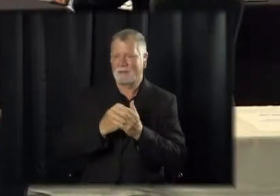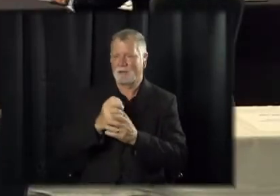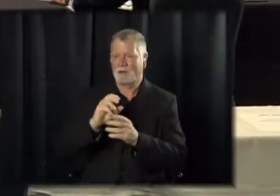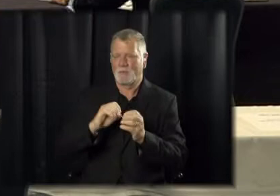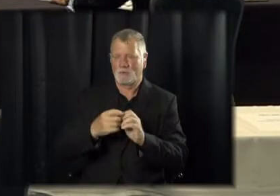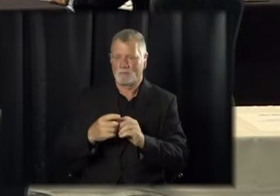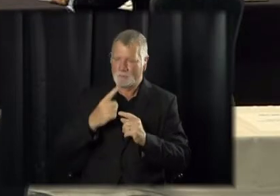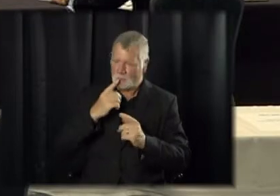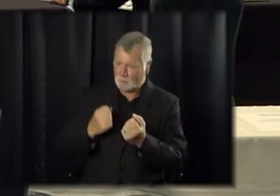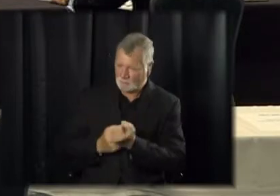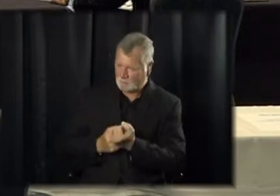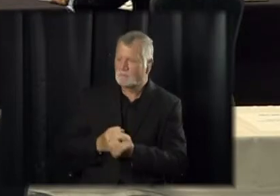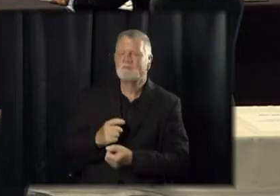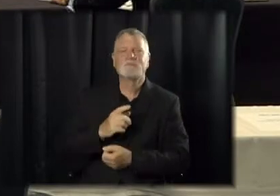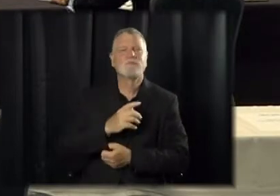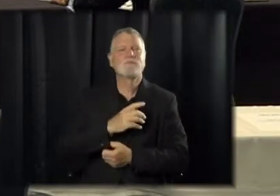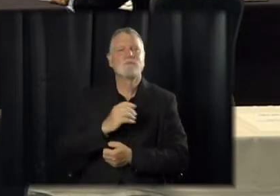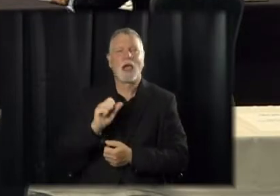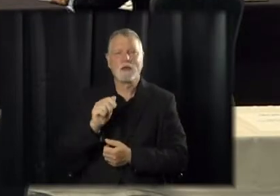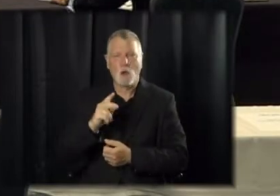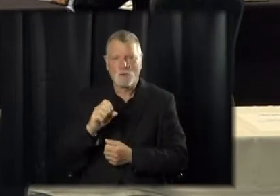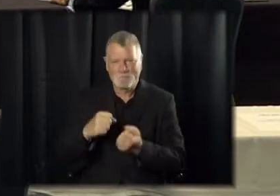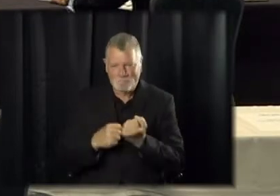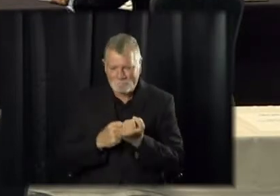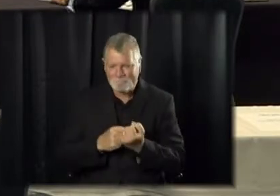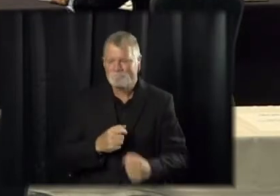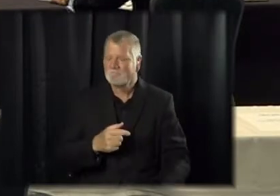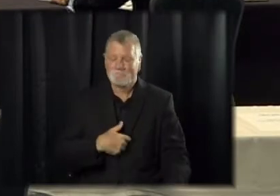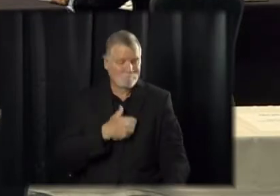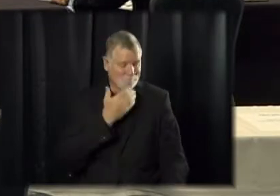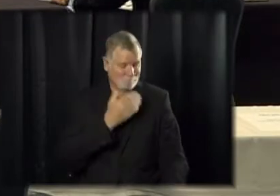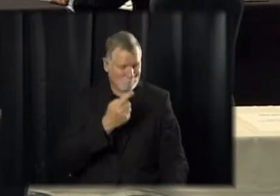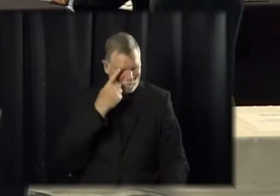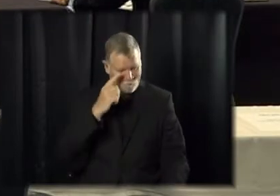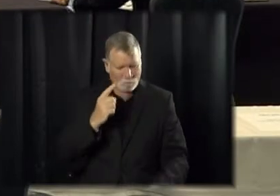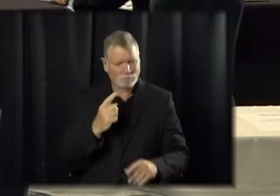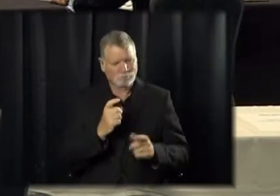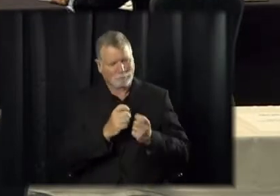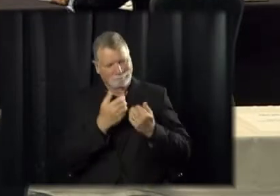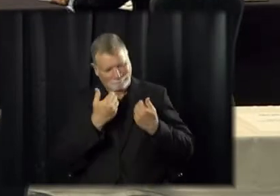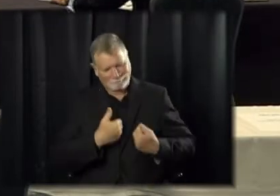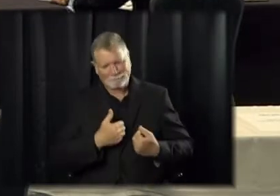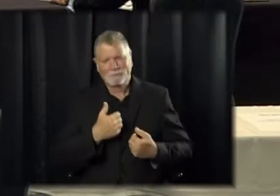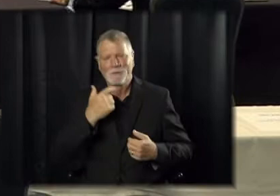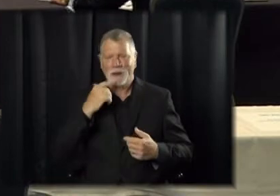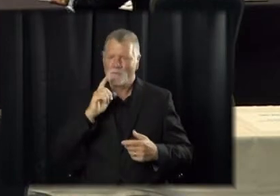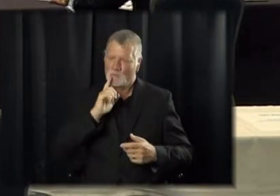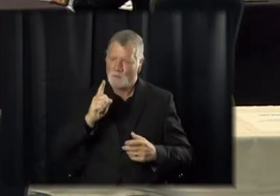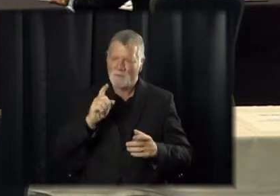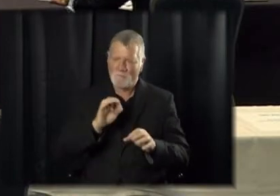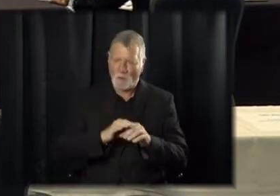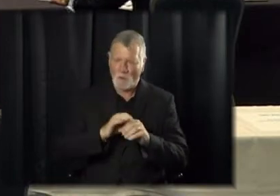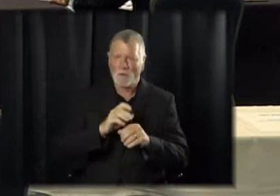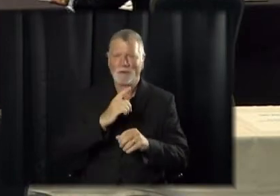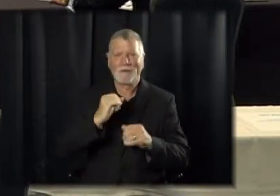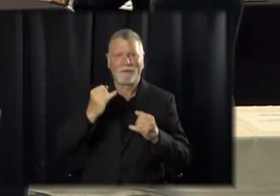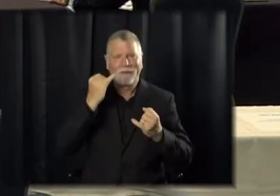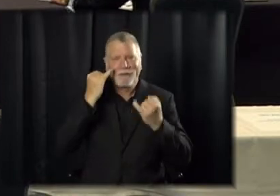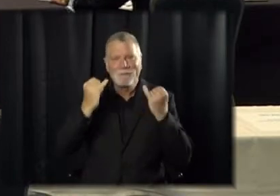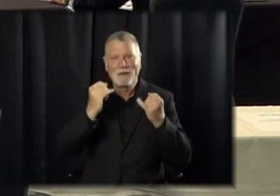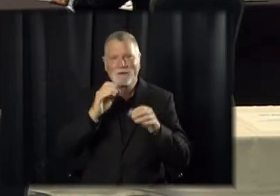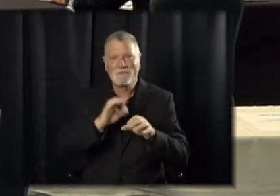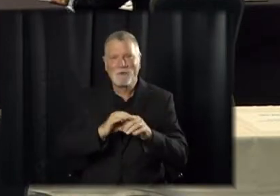motion. Thank you, John and Antonio, and thanks for the correction, so we can have an official vote rather than an imaginary